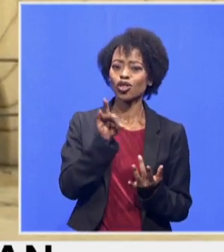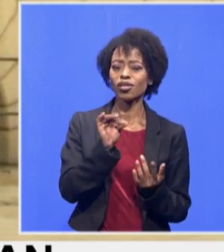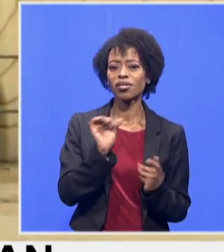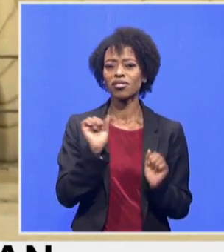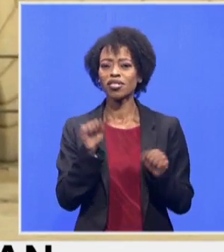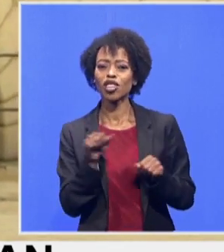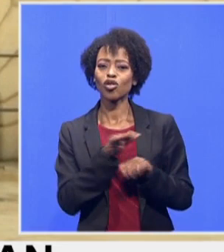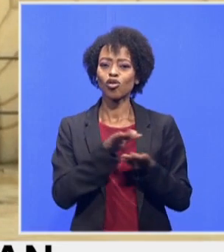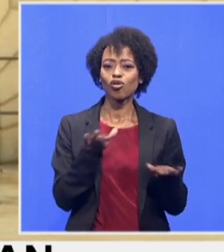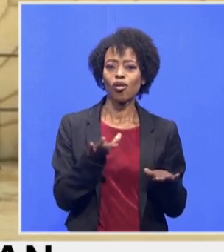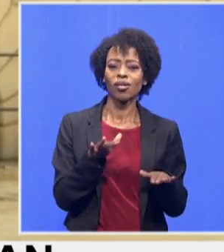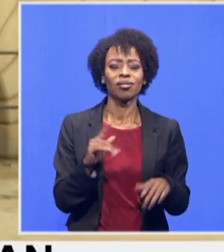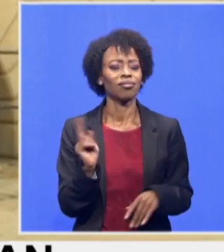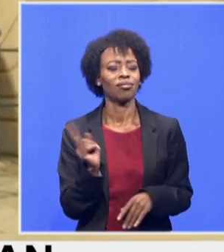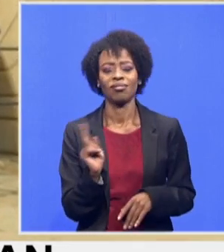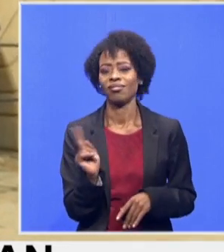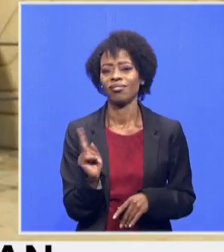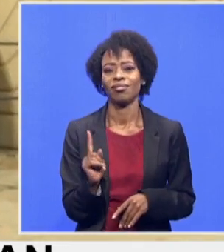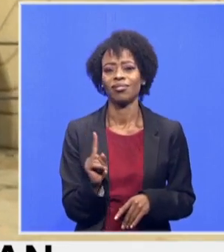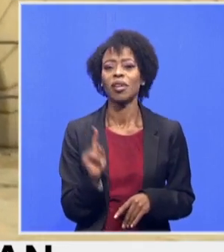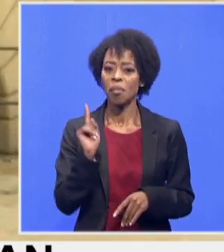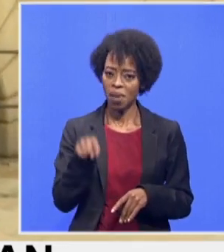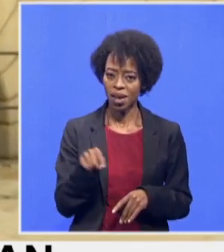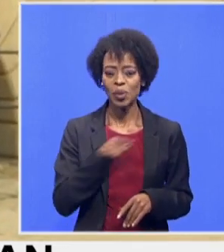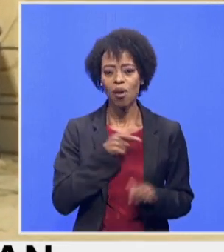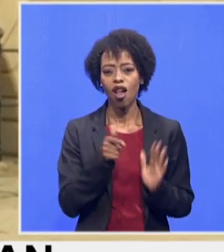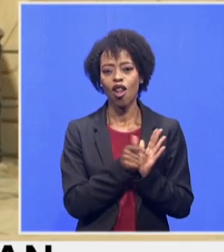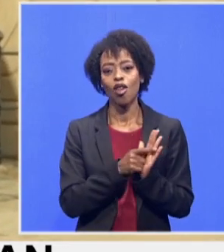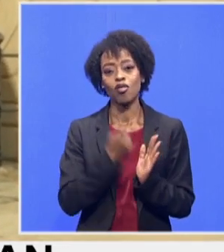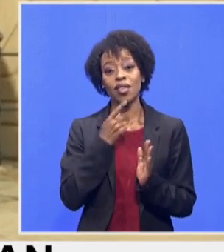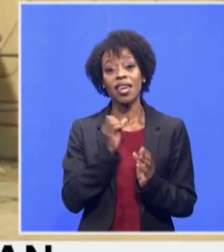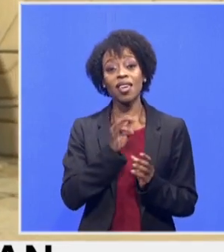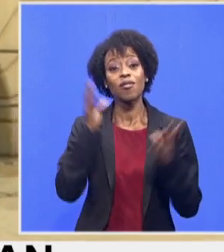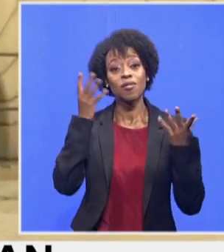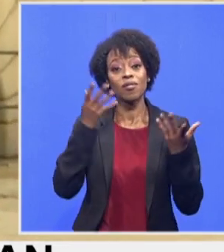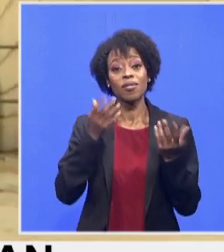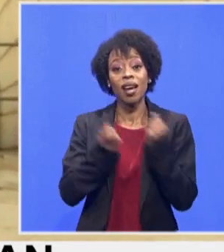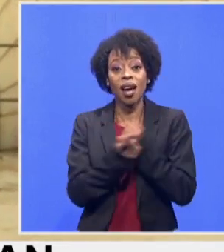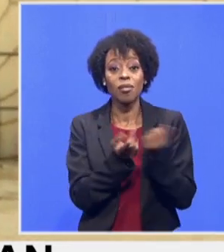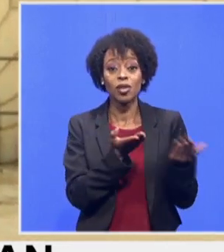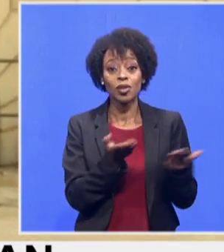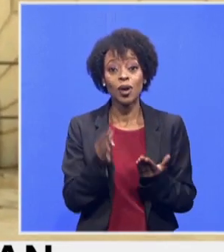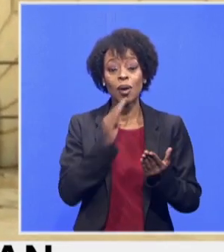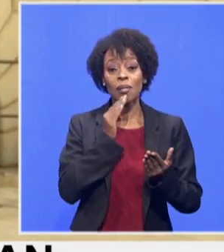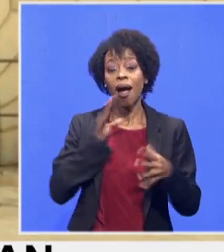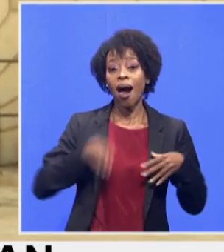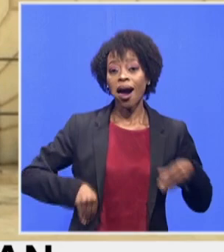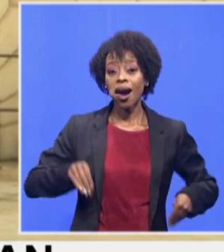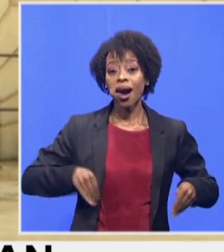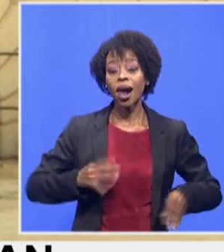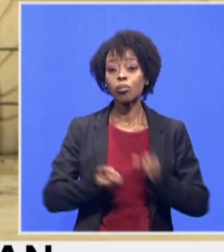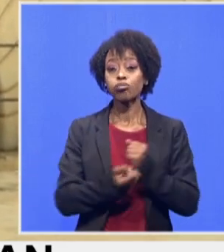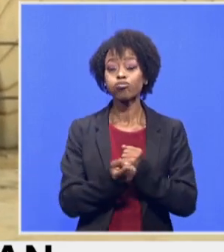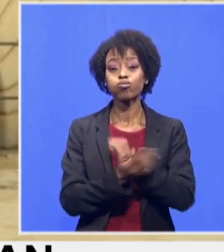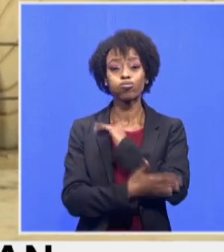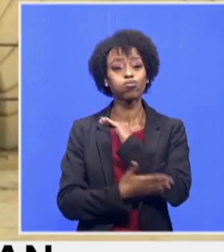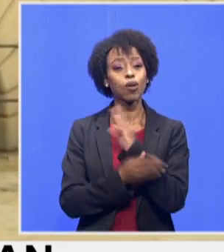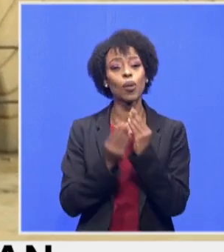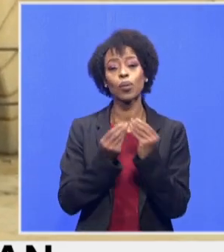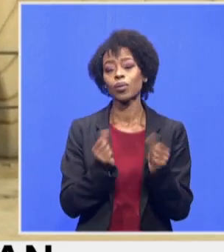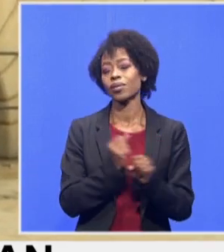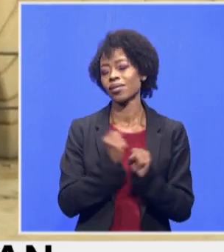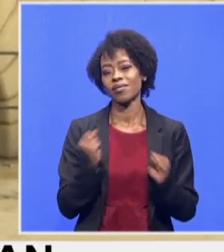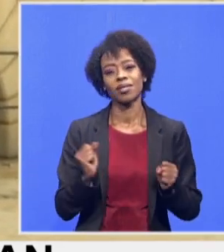want to choose to report this or the other, because if we were to do so, then this rampant corruption in our country won't be able to defeat